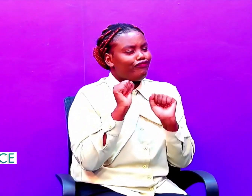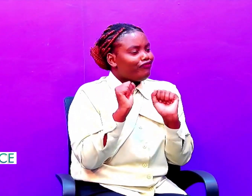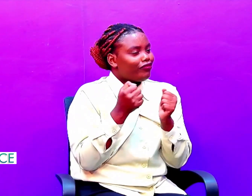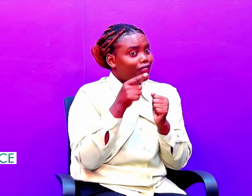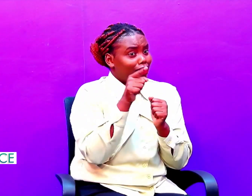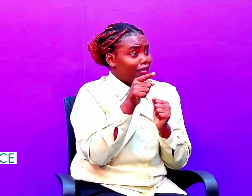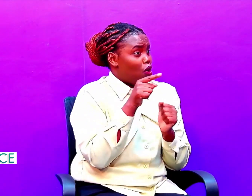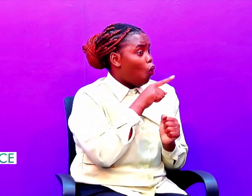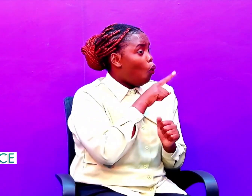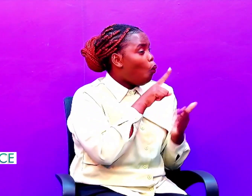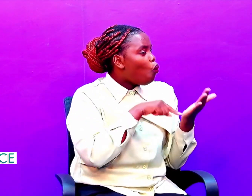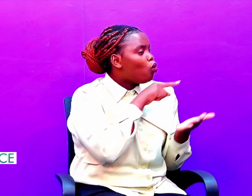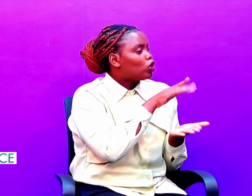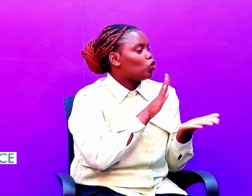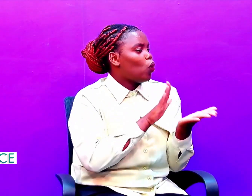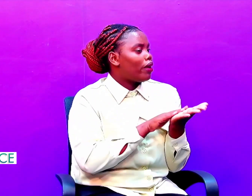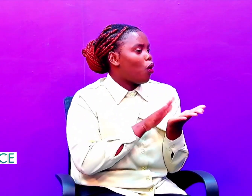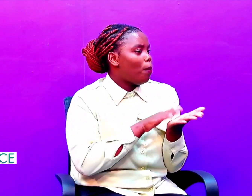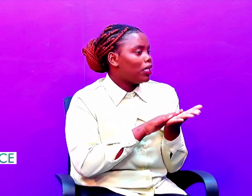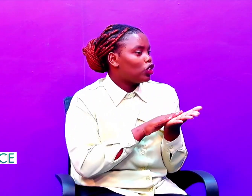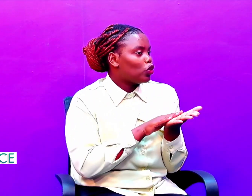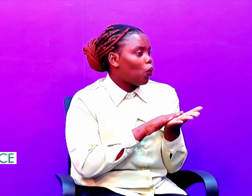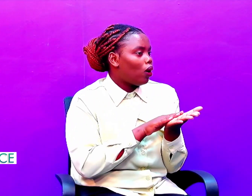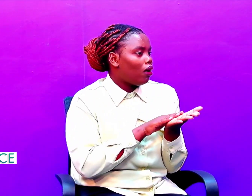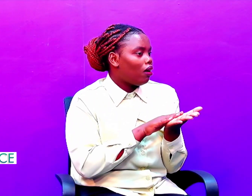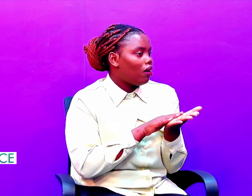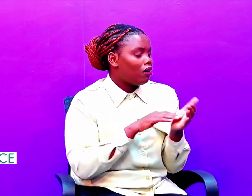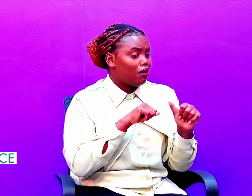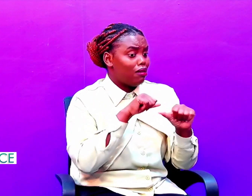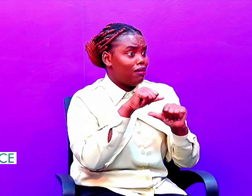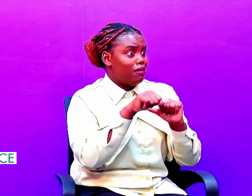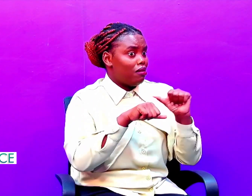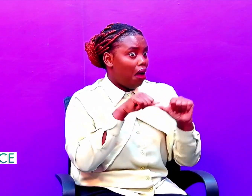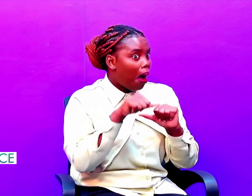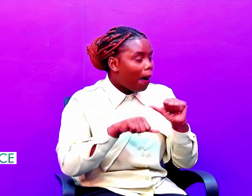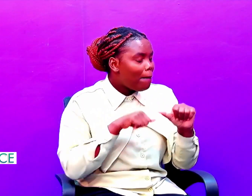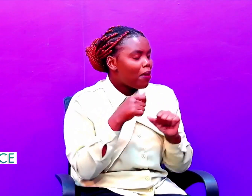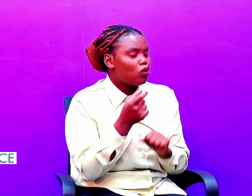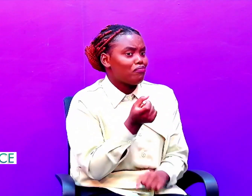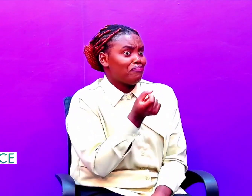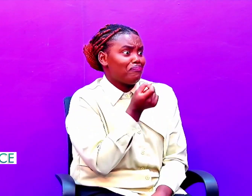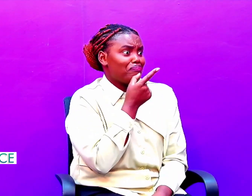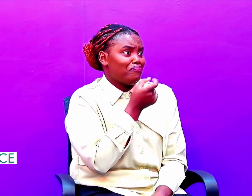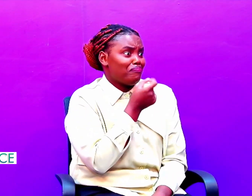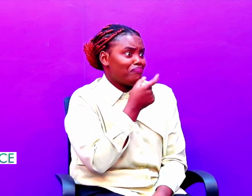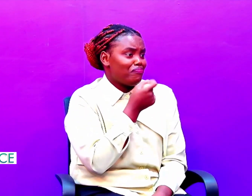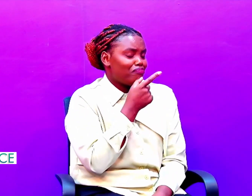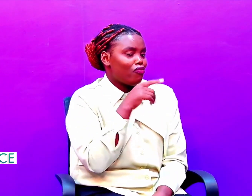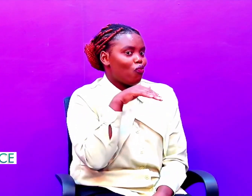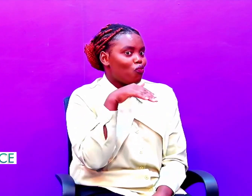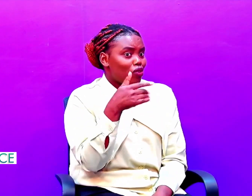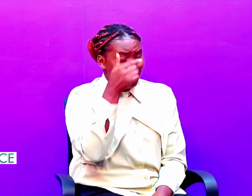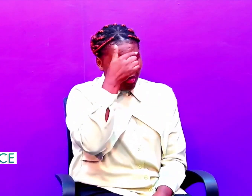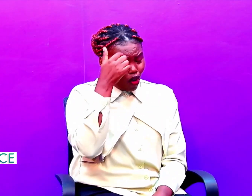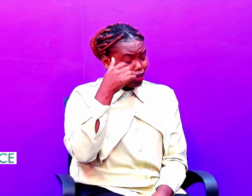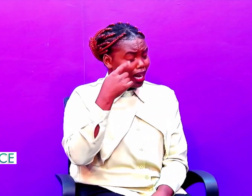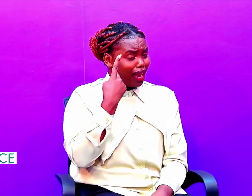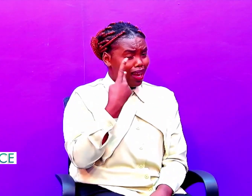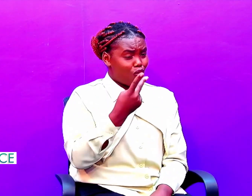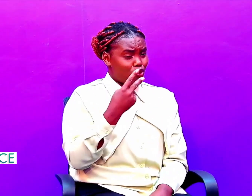people living around, and what do you recommend to people out there